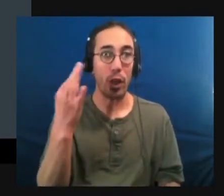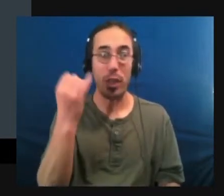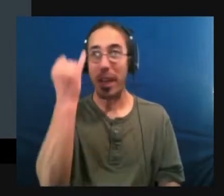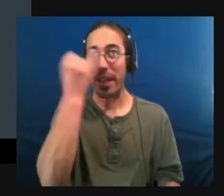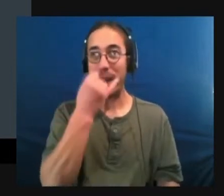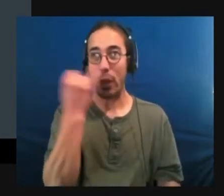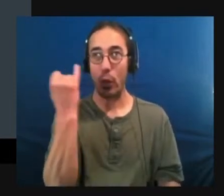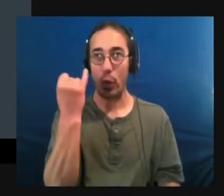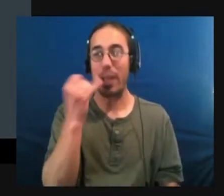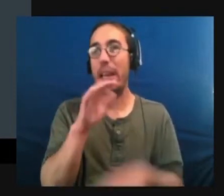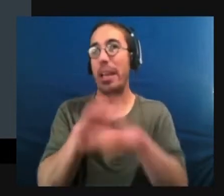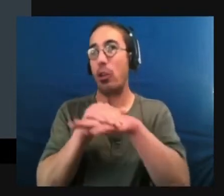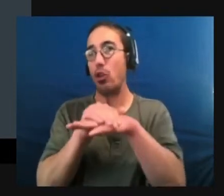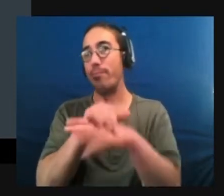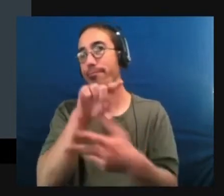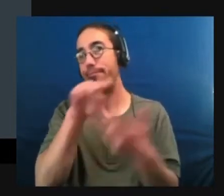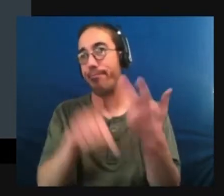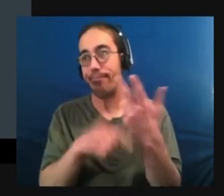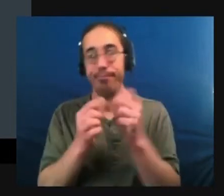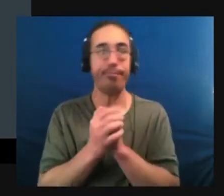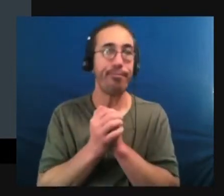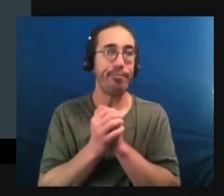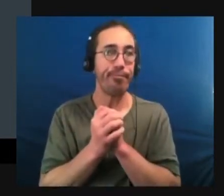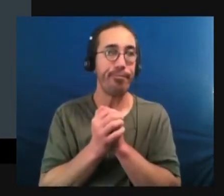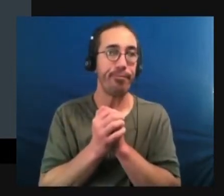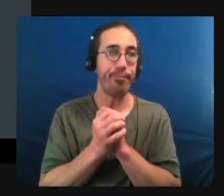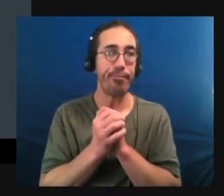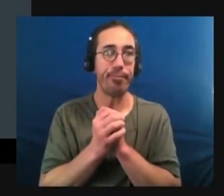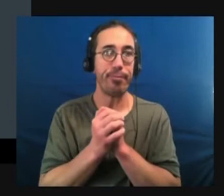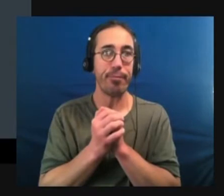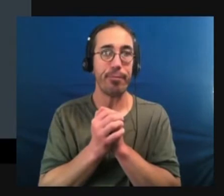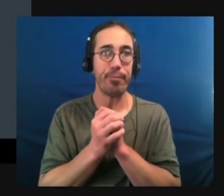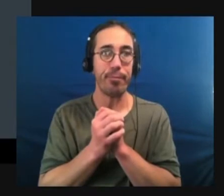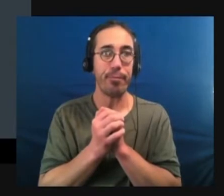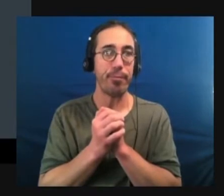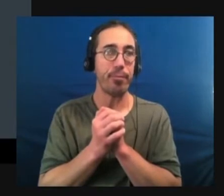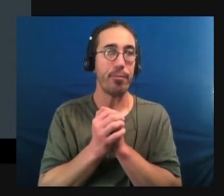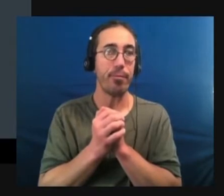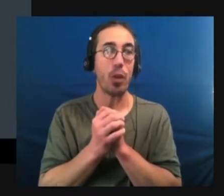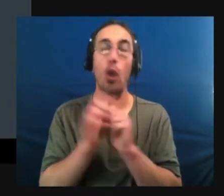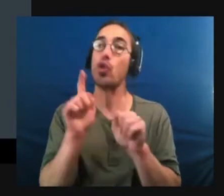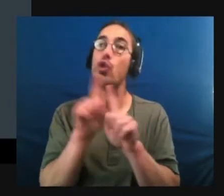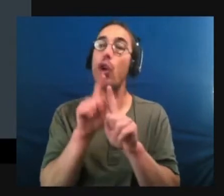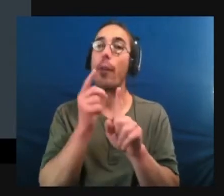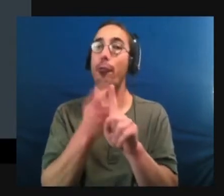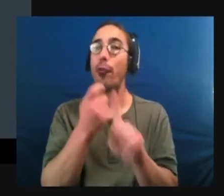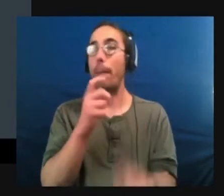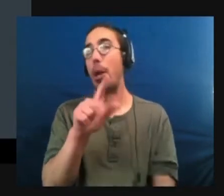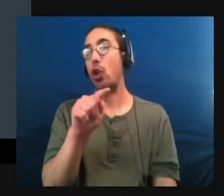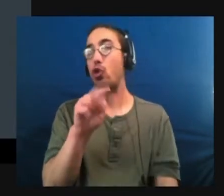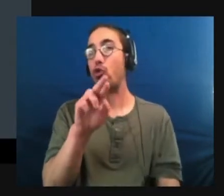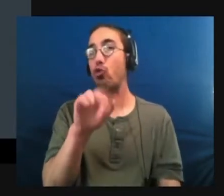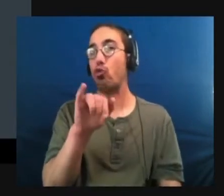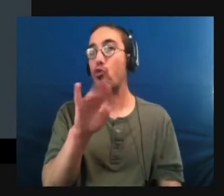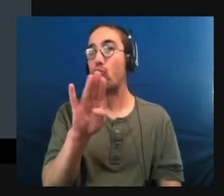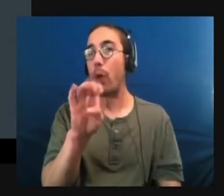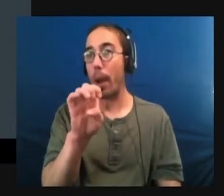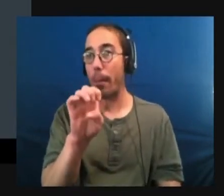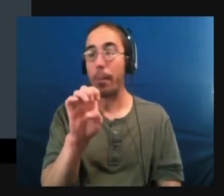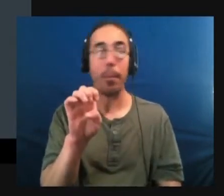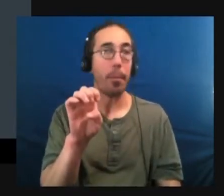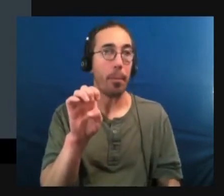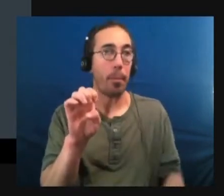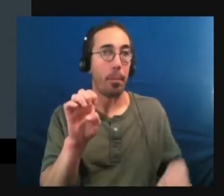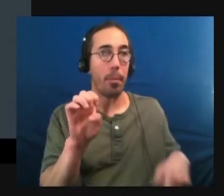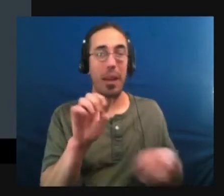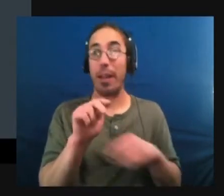and English immigrants. Penobscot is a tribe in Maine, which is in the very far